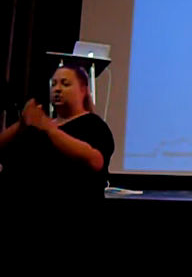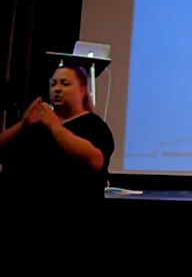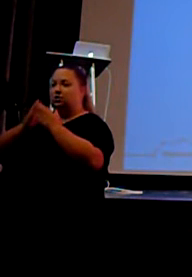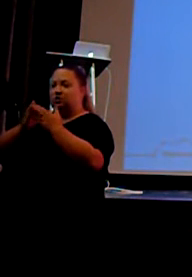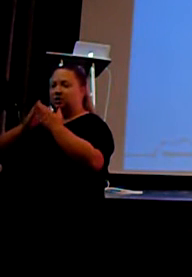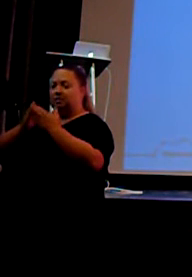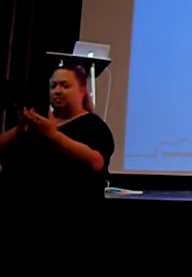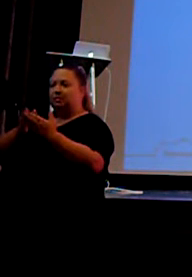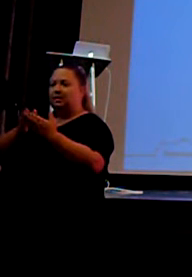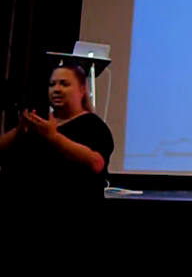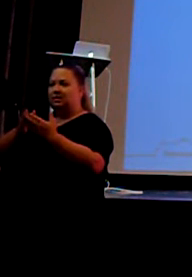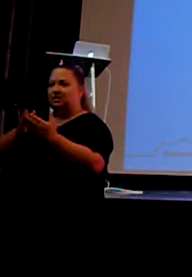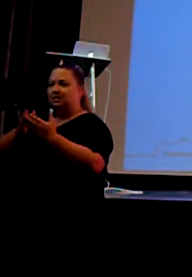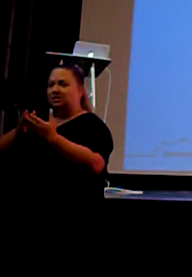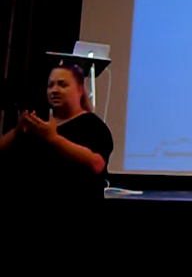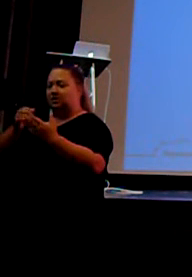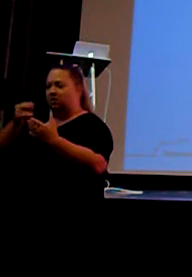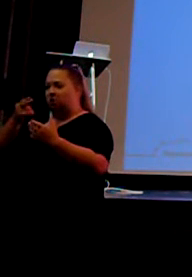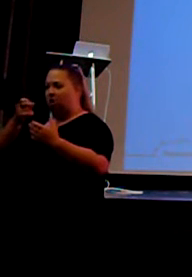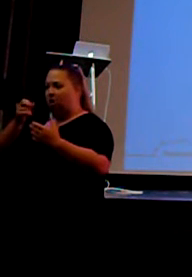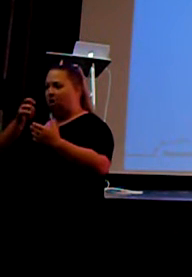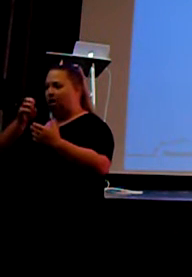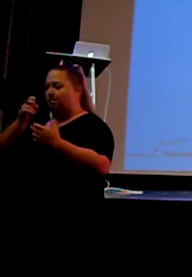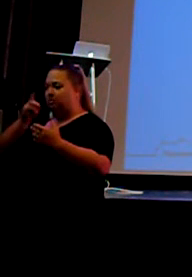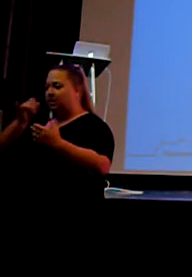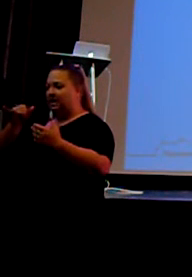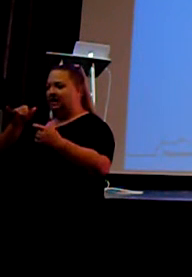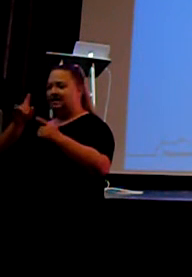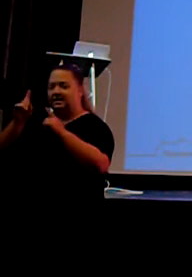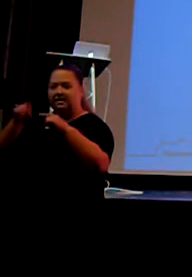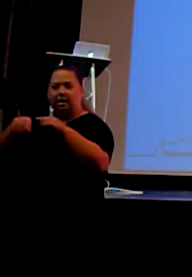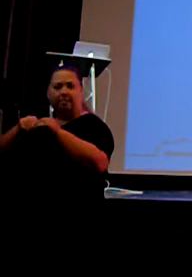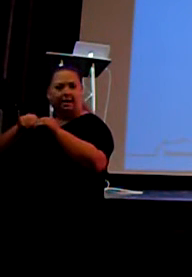out, let's call it,